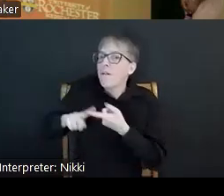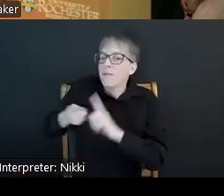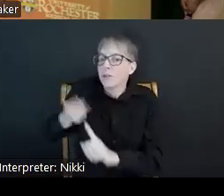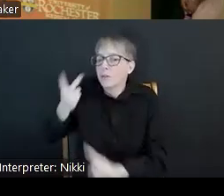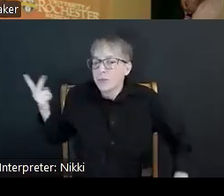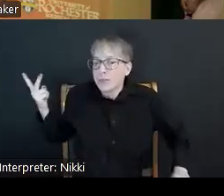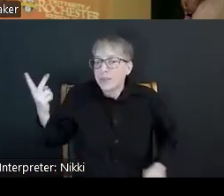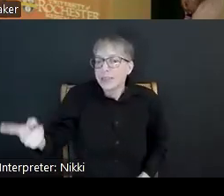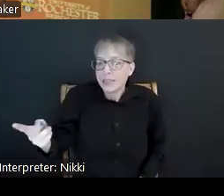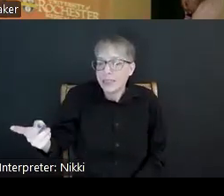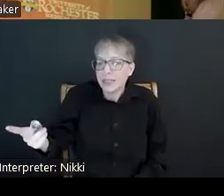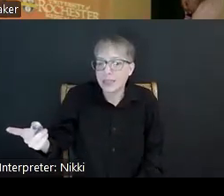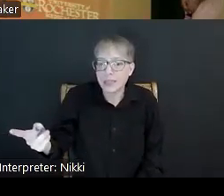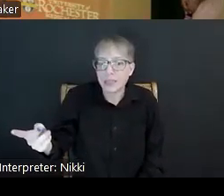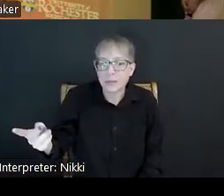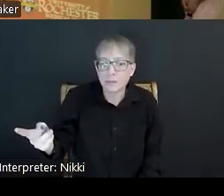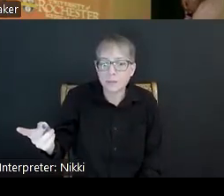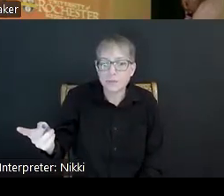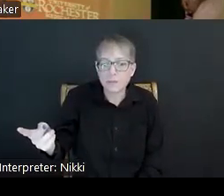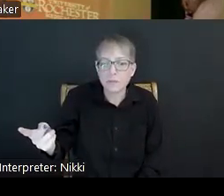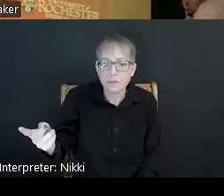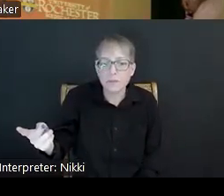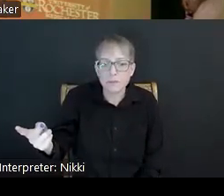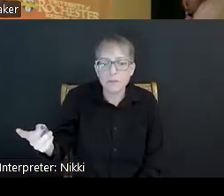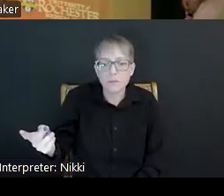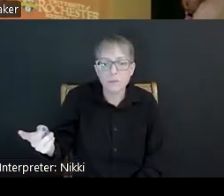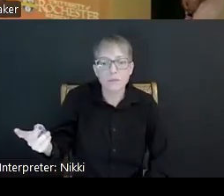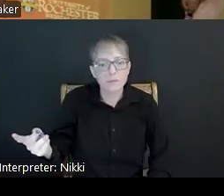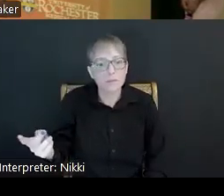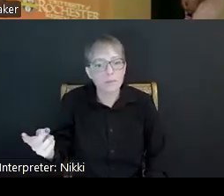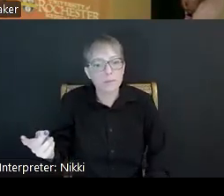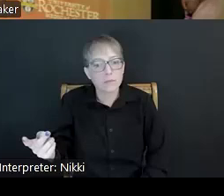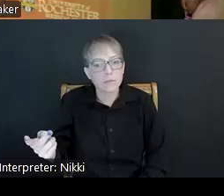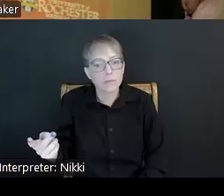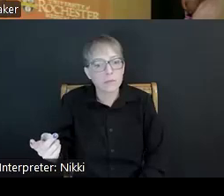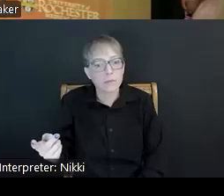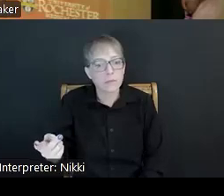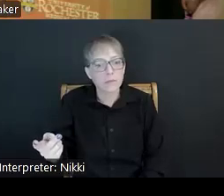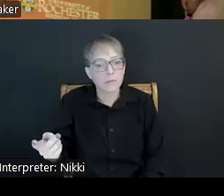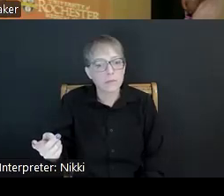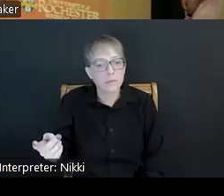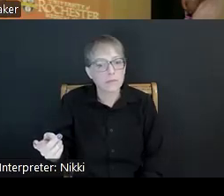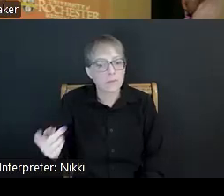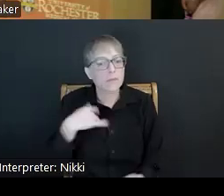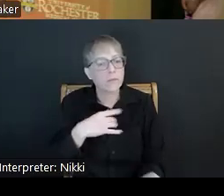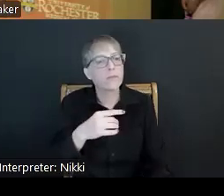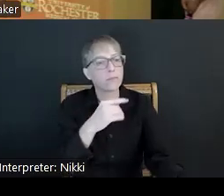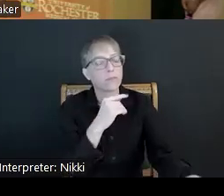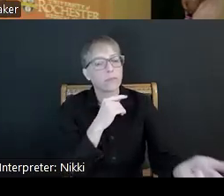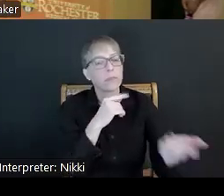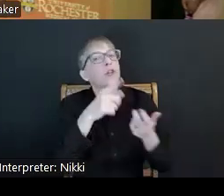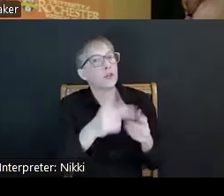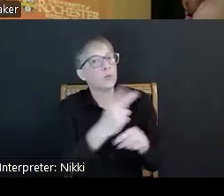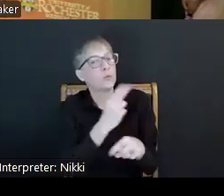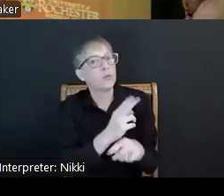like. Exactly. Now, listen, and you notice you use the word see, and that's precisely